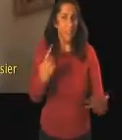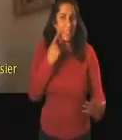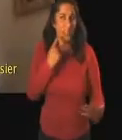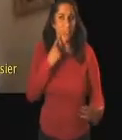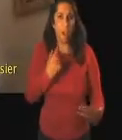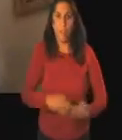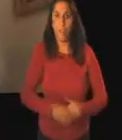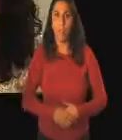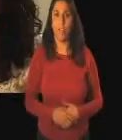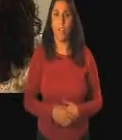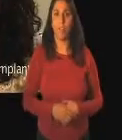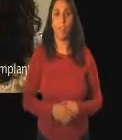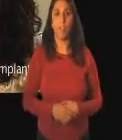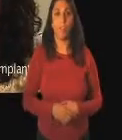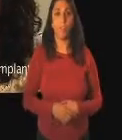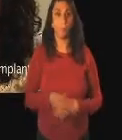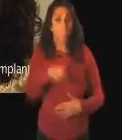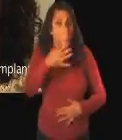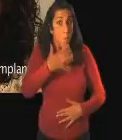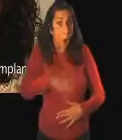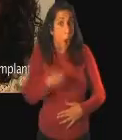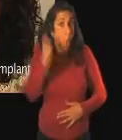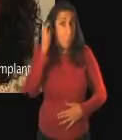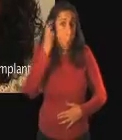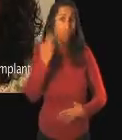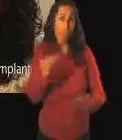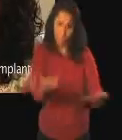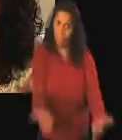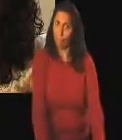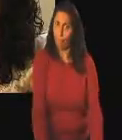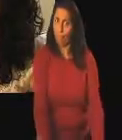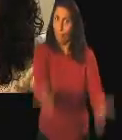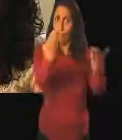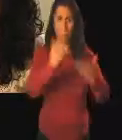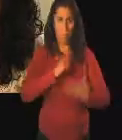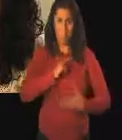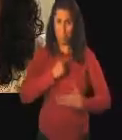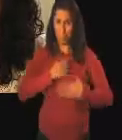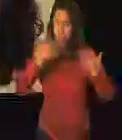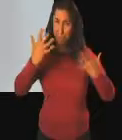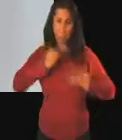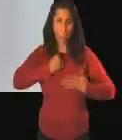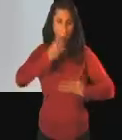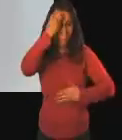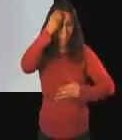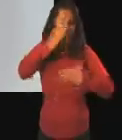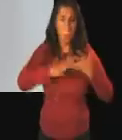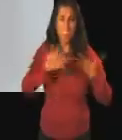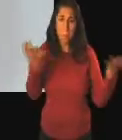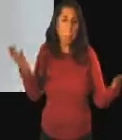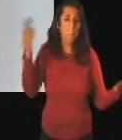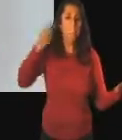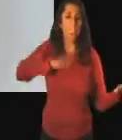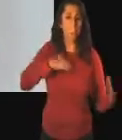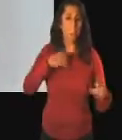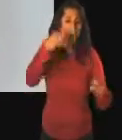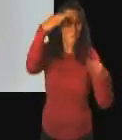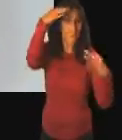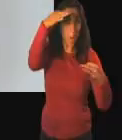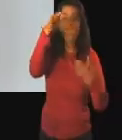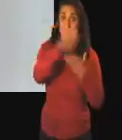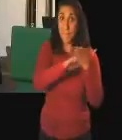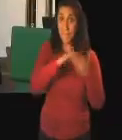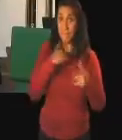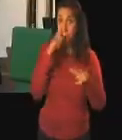she finds it a lot easier. For those who are considering an implant I would say go for it. From my experience it's benefited